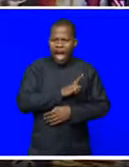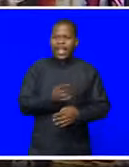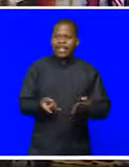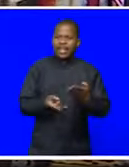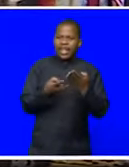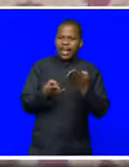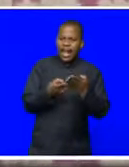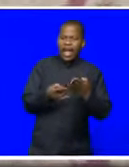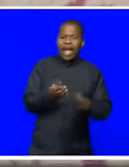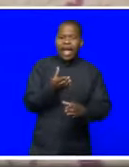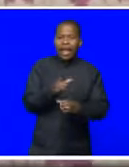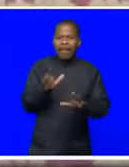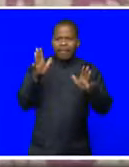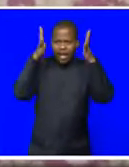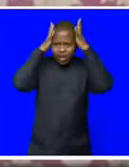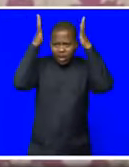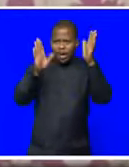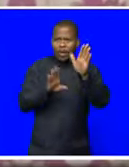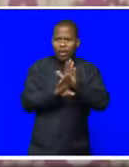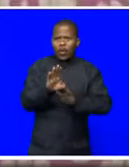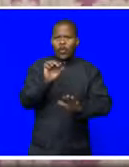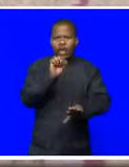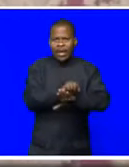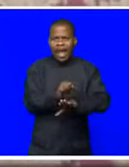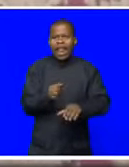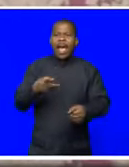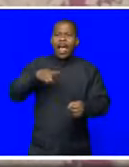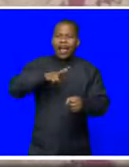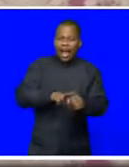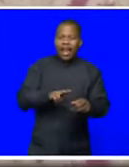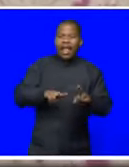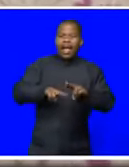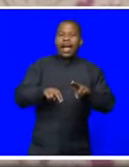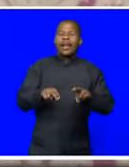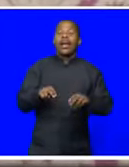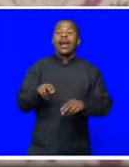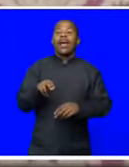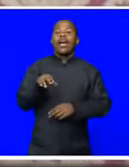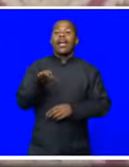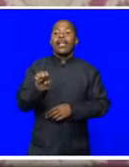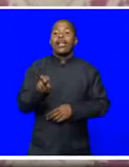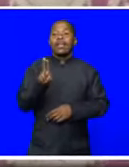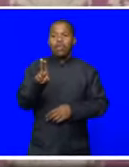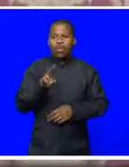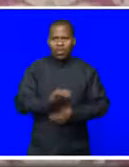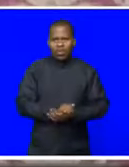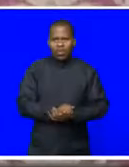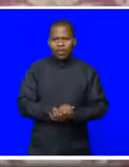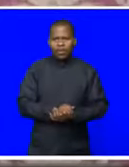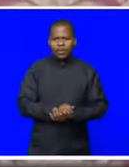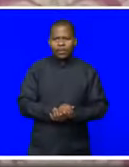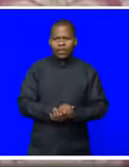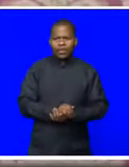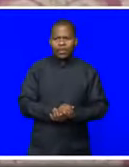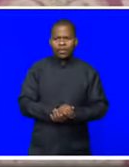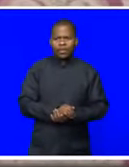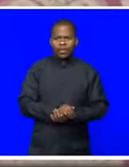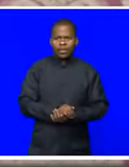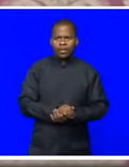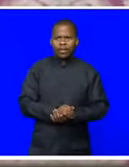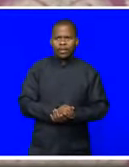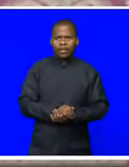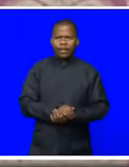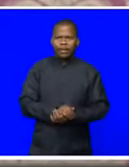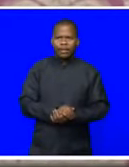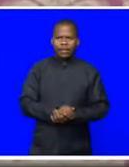has continually extended to the Kingdom through the European Union. Your Excellency, the Ambassador,